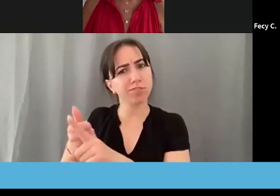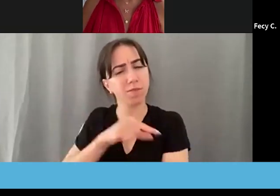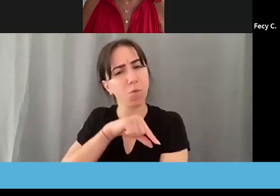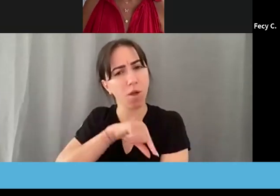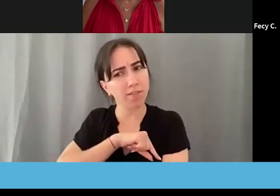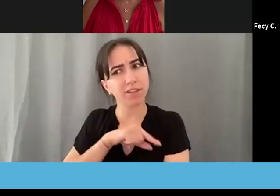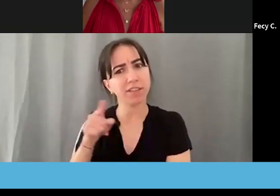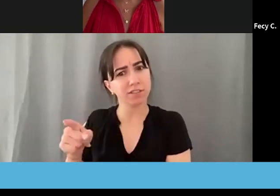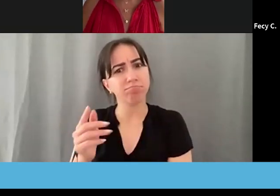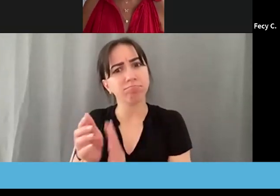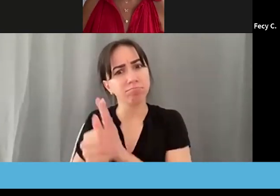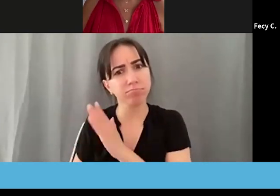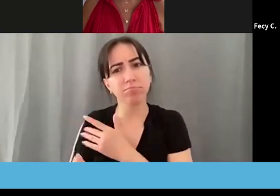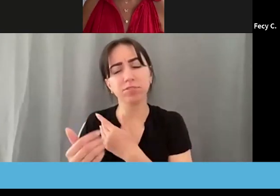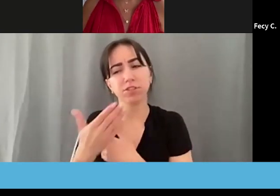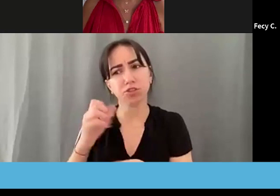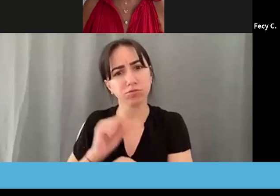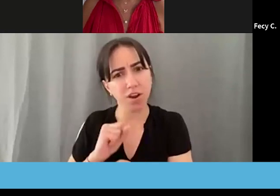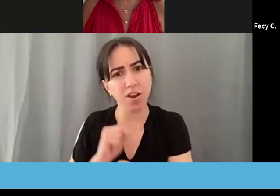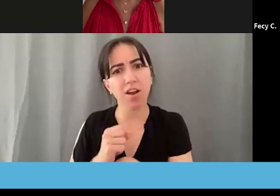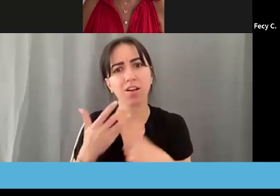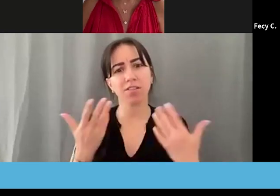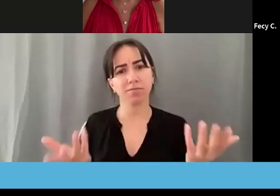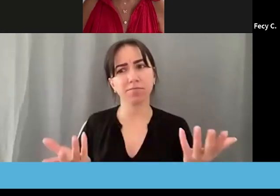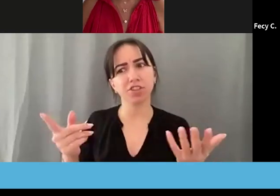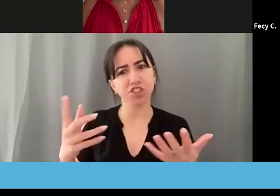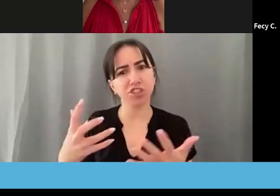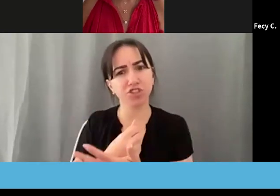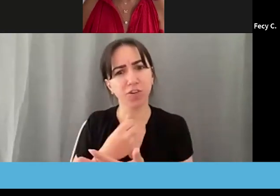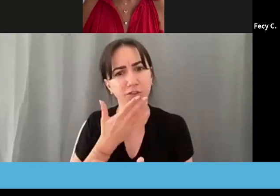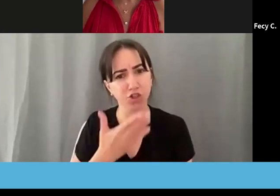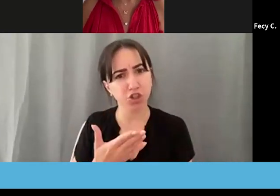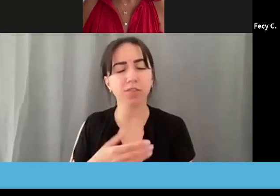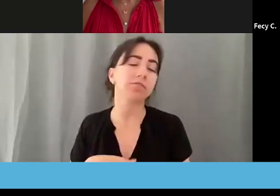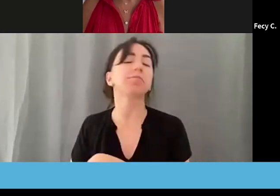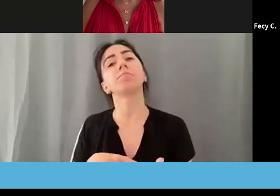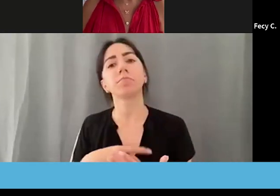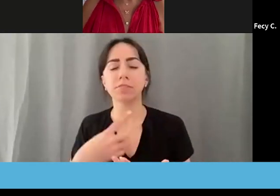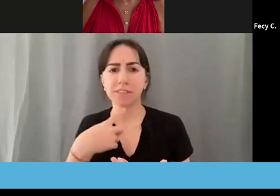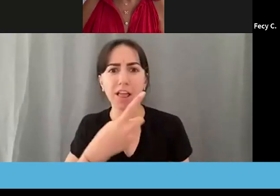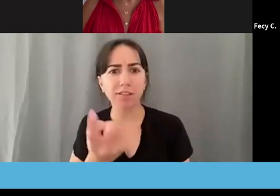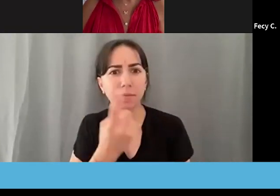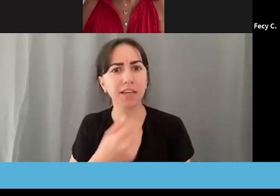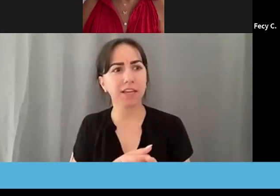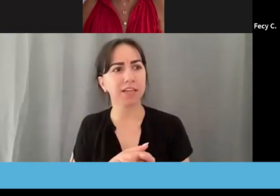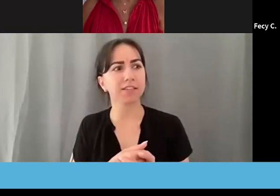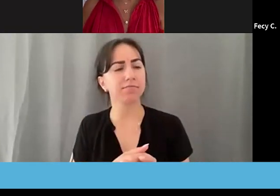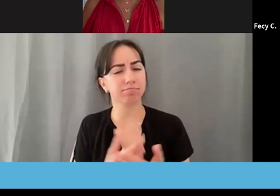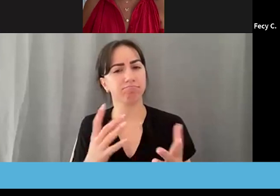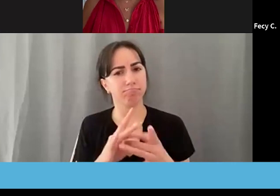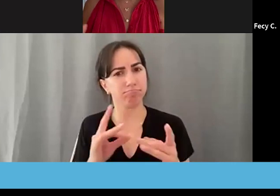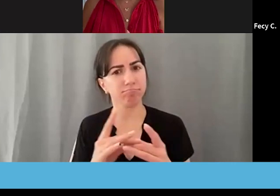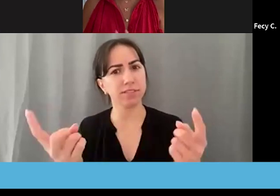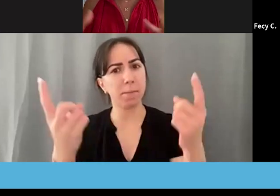she's good at what she does, and she's deserving. Say something. Speak up. You know, and